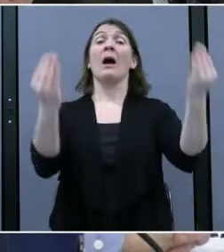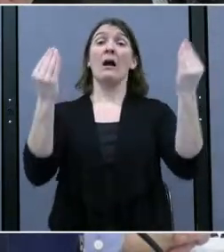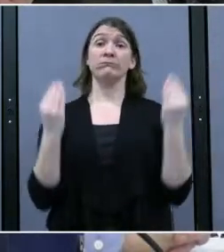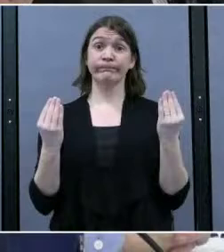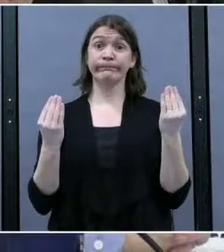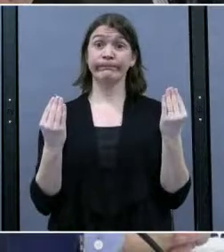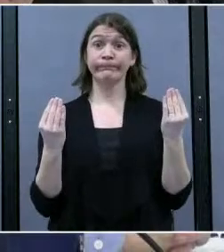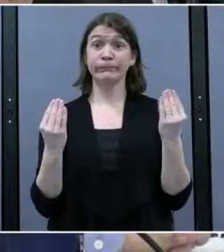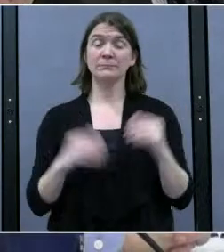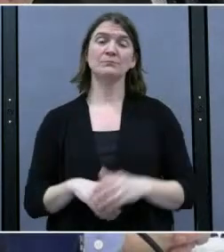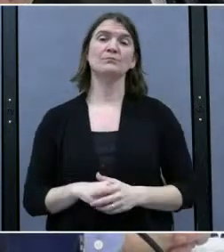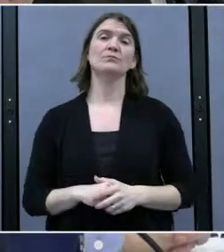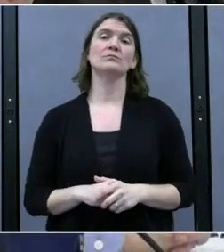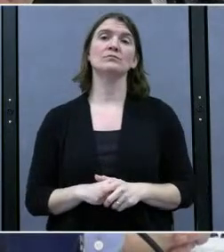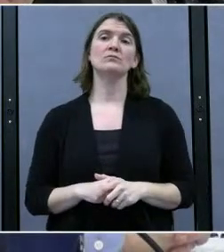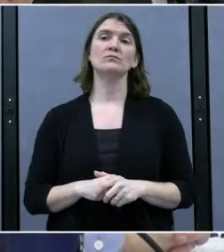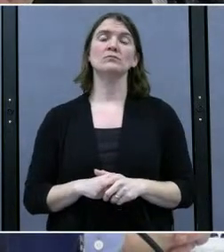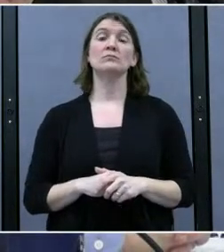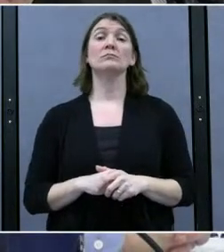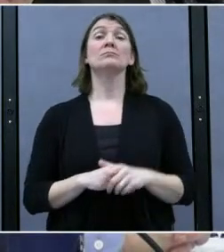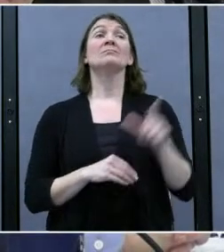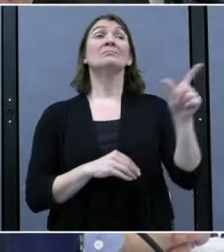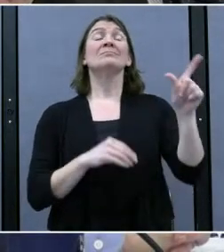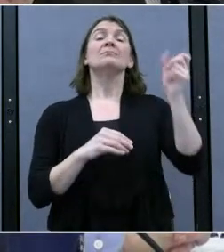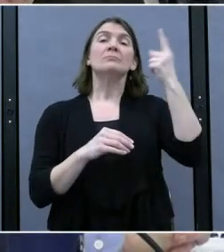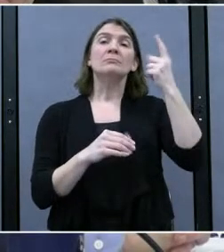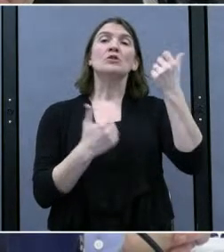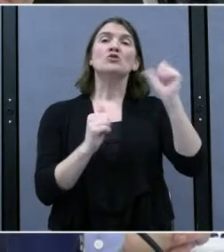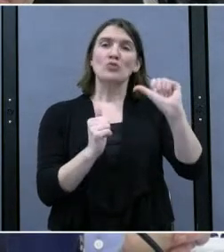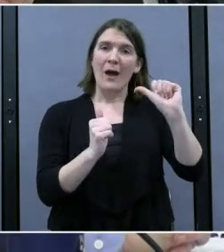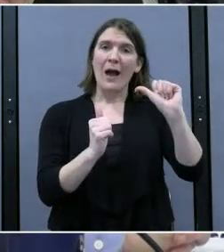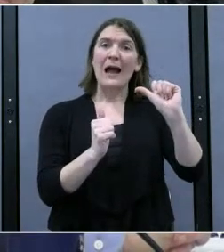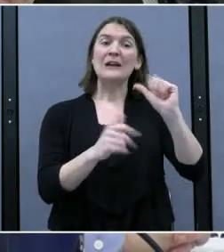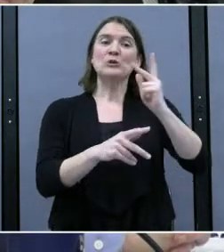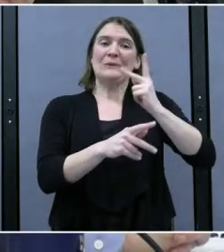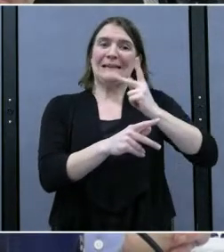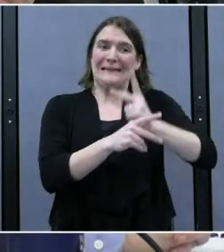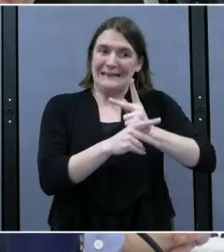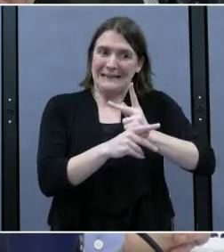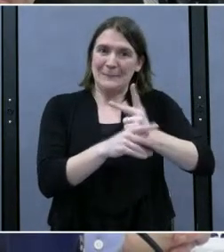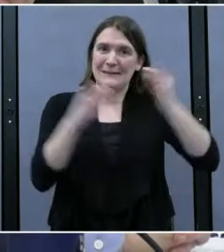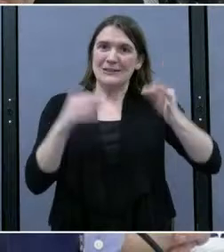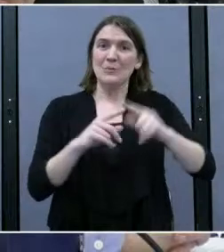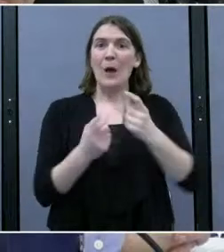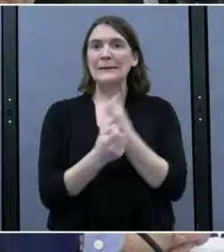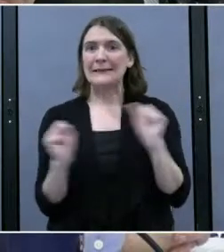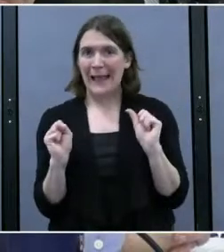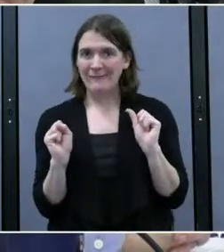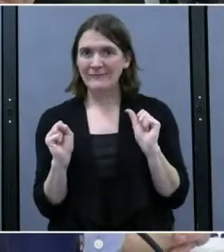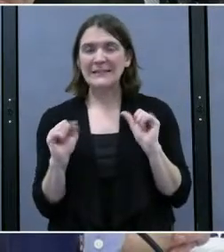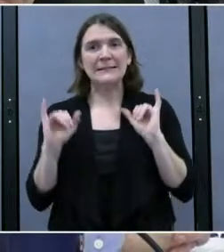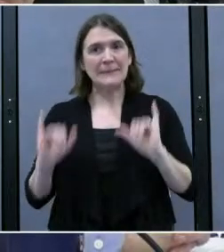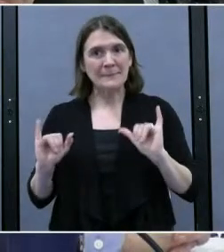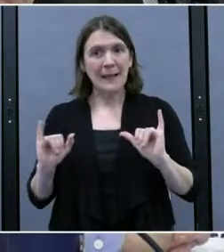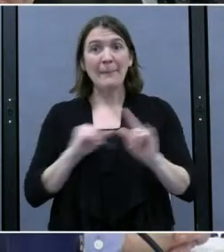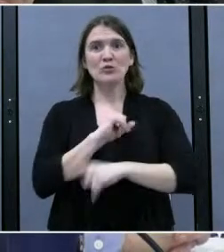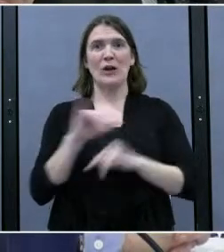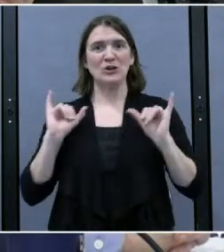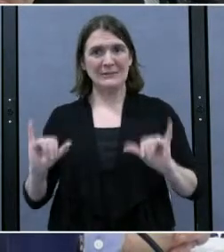And we did ask them to, as much as possible, preserve the decisions that we'd made around downtown safety and around